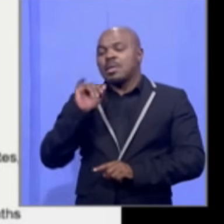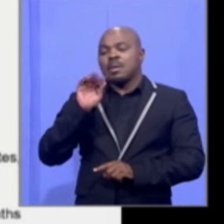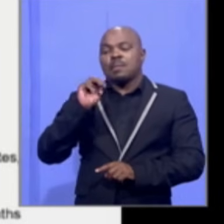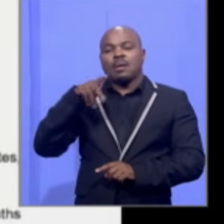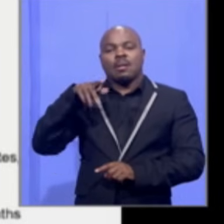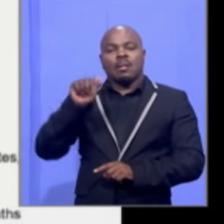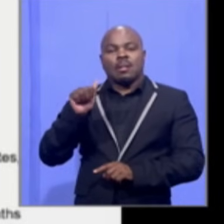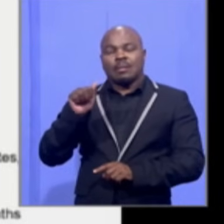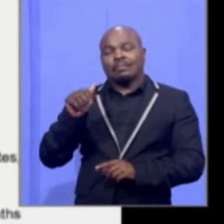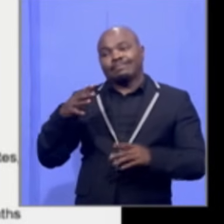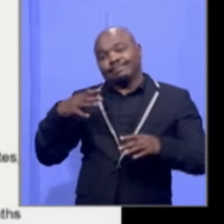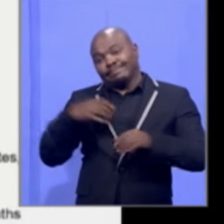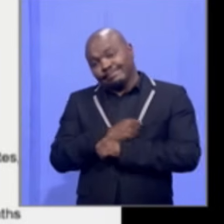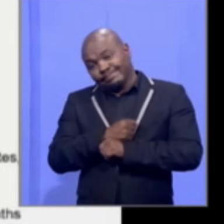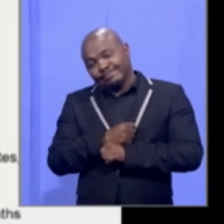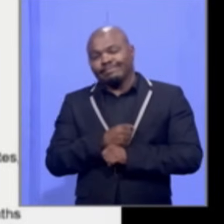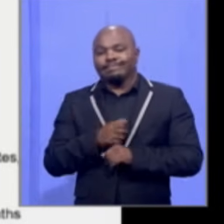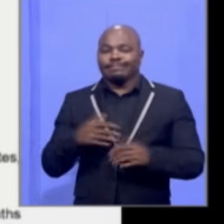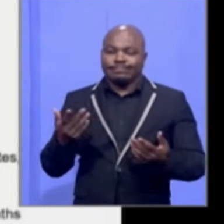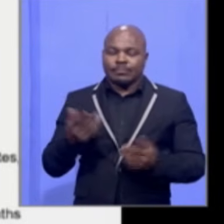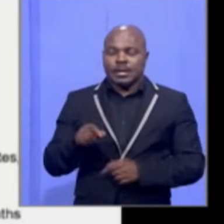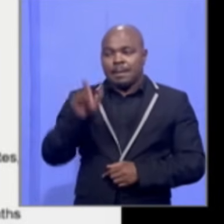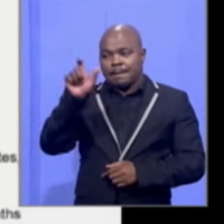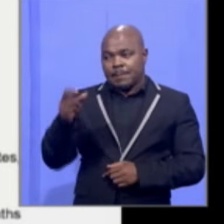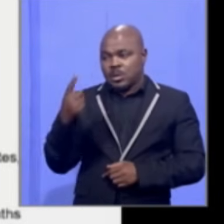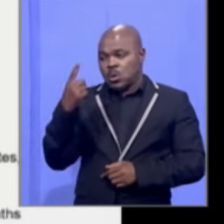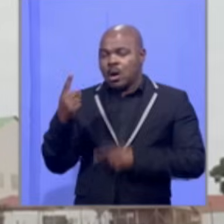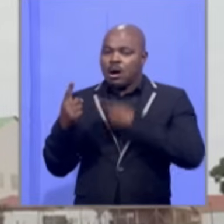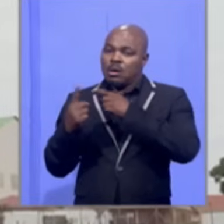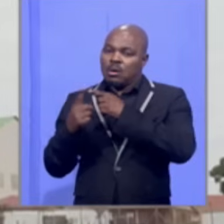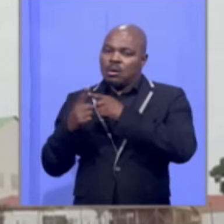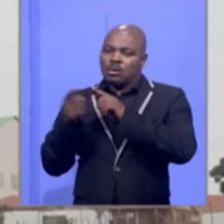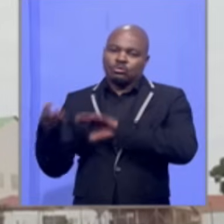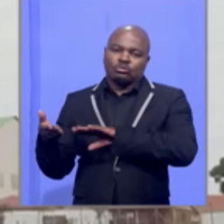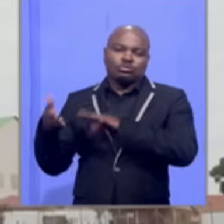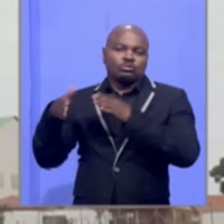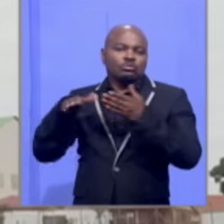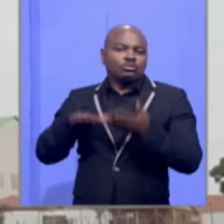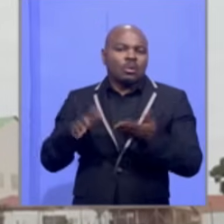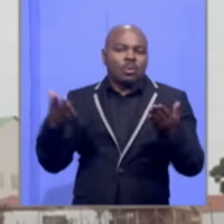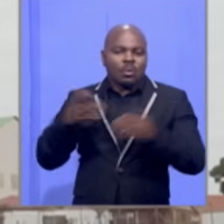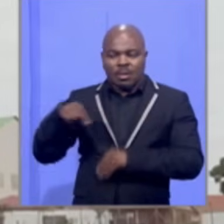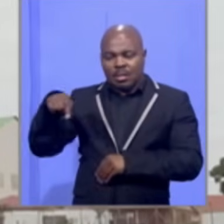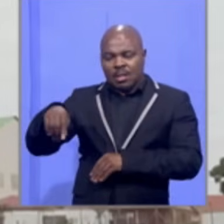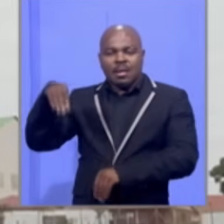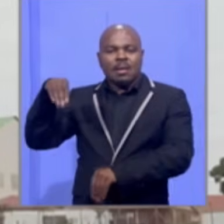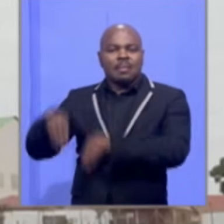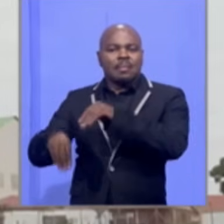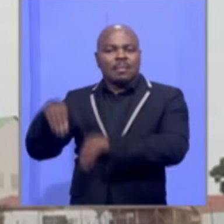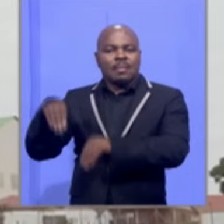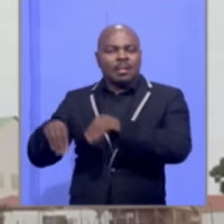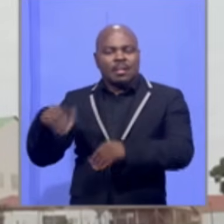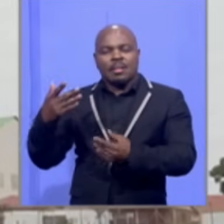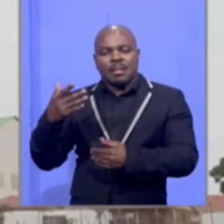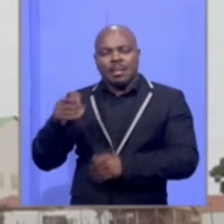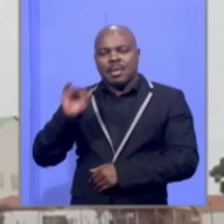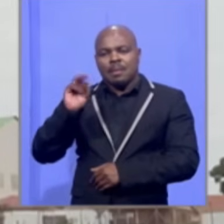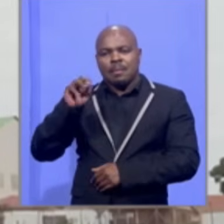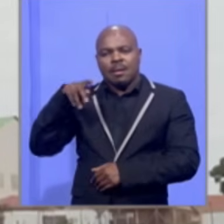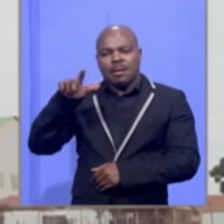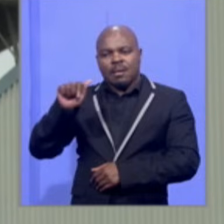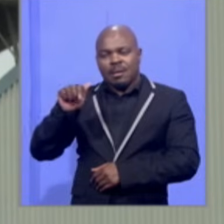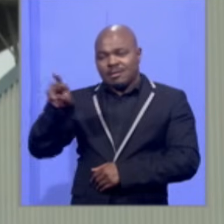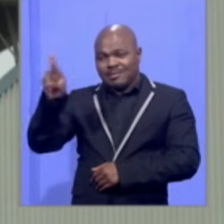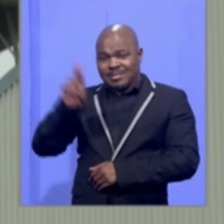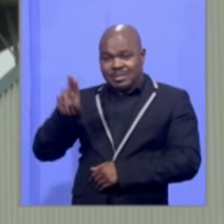Impala ka bomadimabe go modiri a le mongwe yo tlhokafaletseng kwa moepong wa Impala kwa Rustenburg